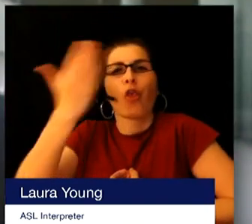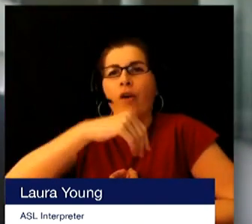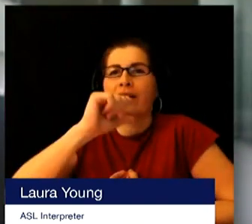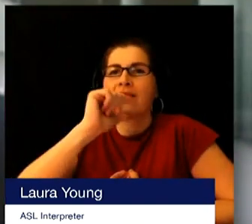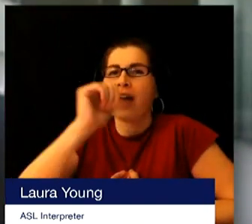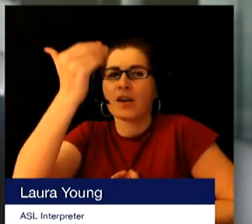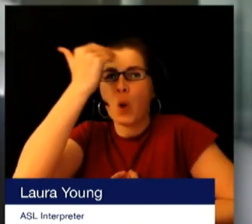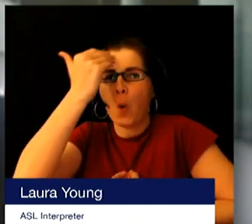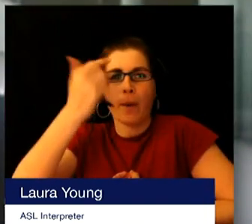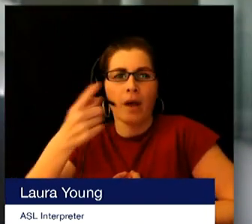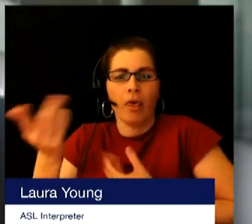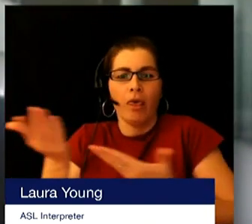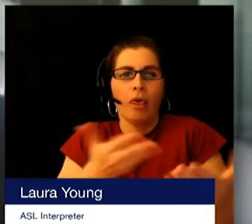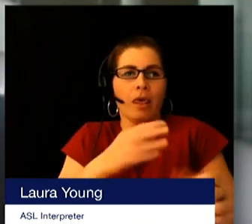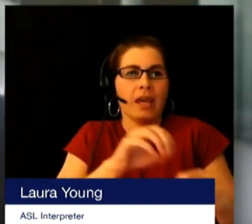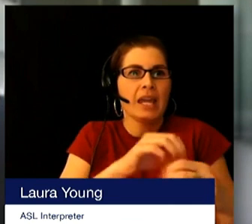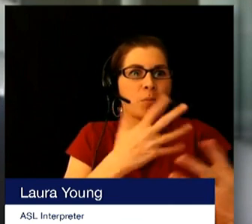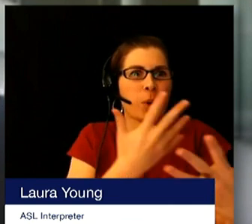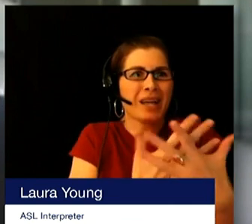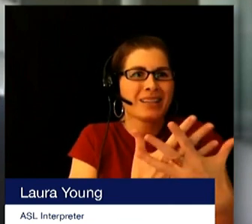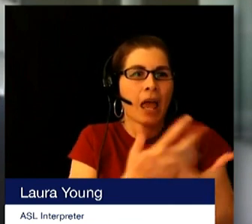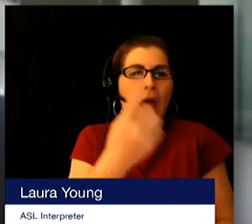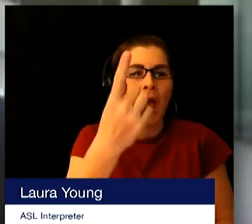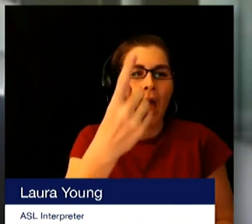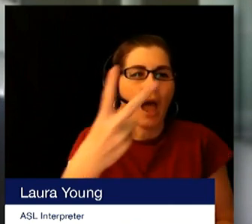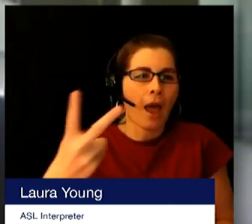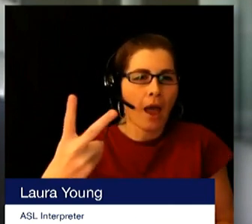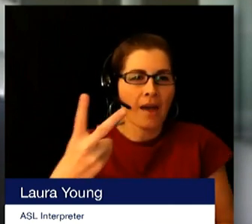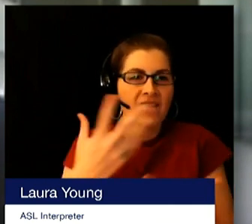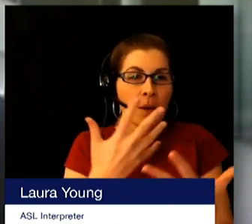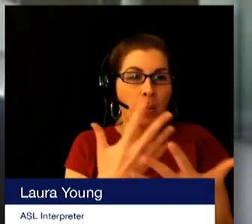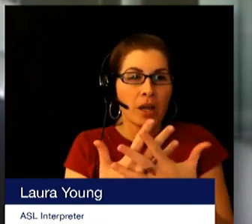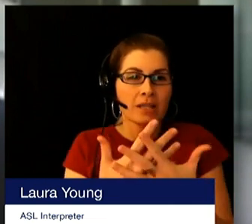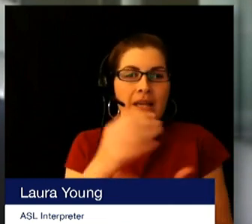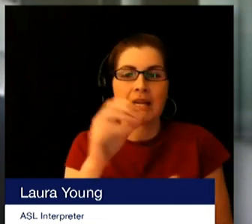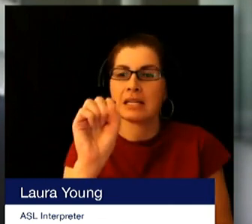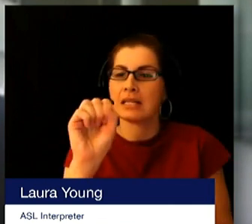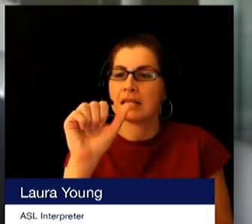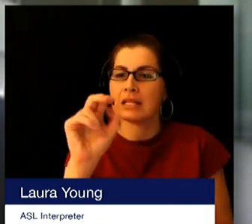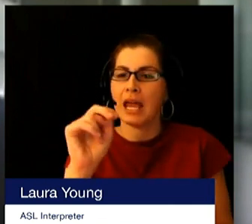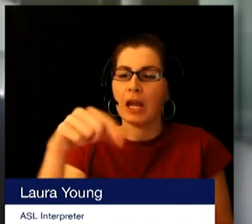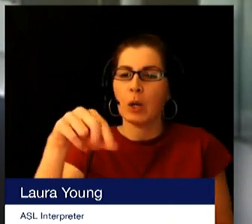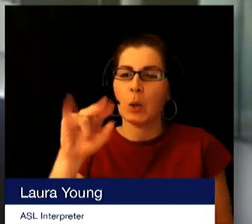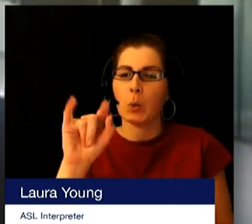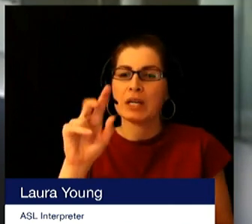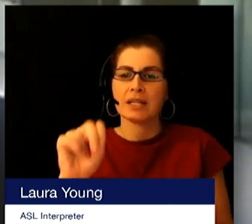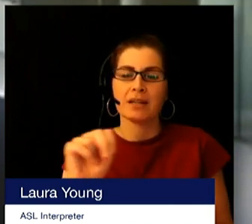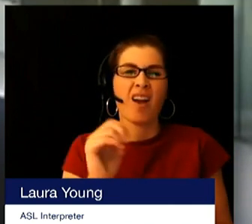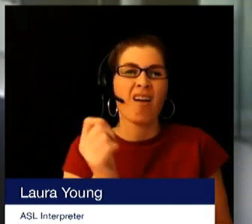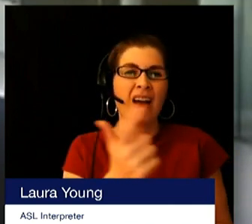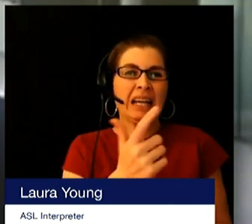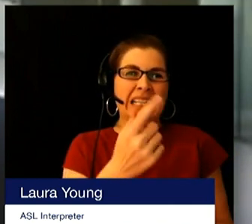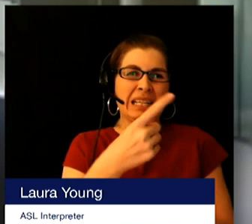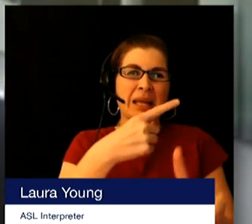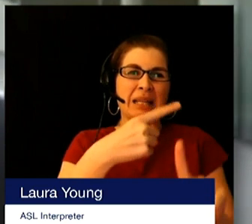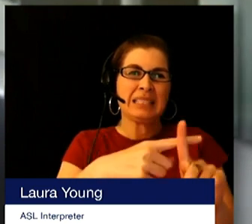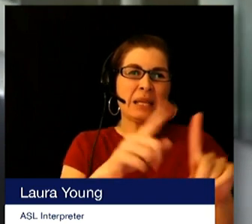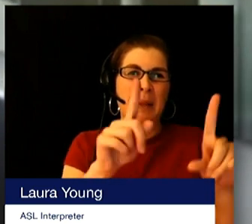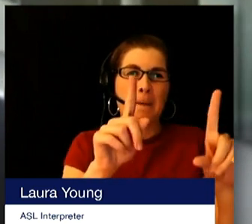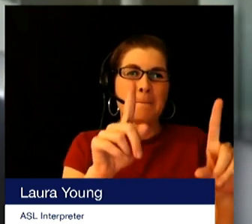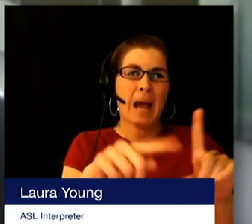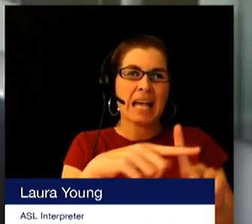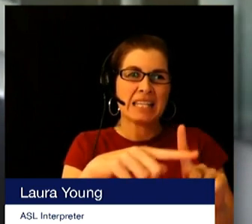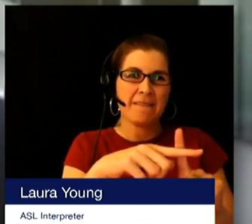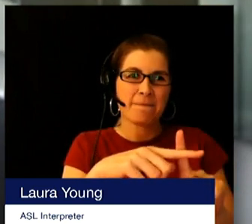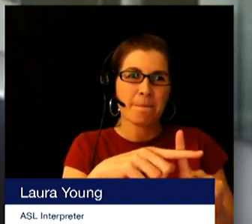any cases. Over half of the prison's population in San Quentin ultimately tested positive. Governors have